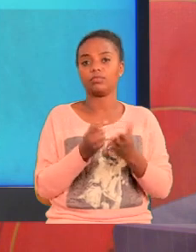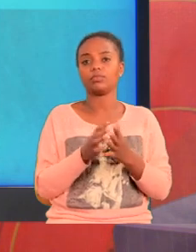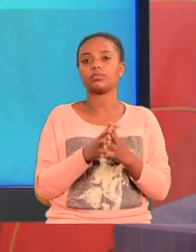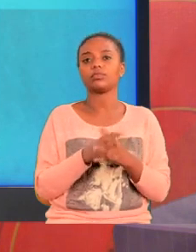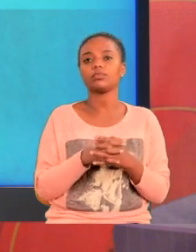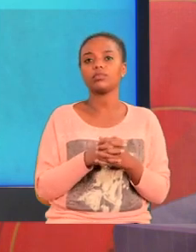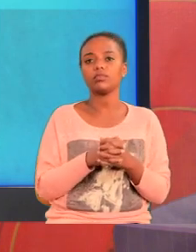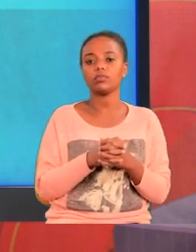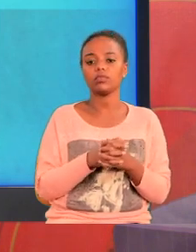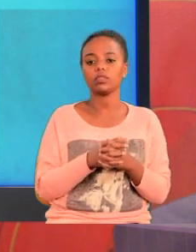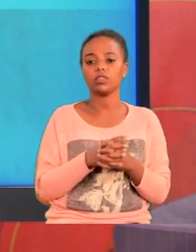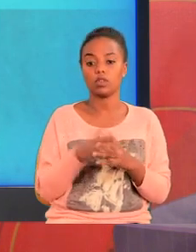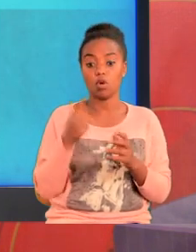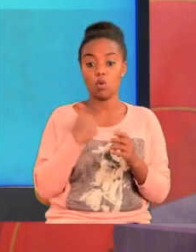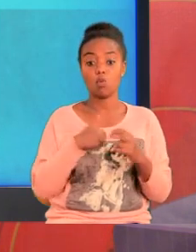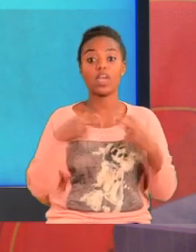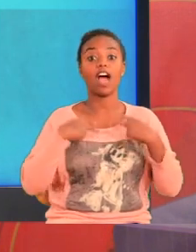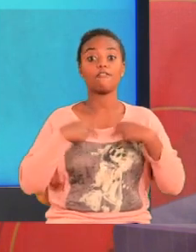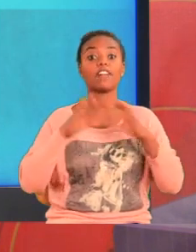we have classes.